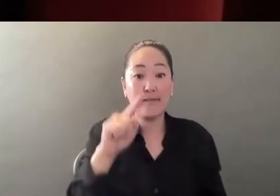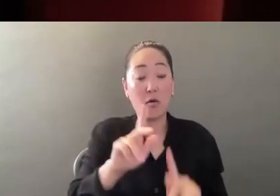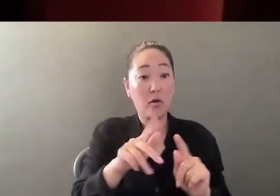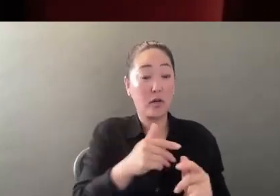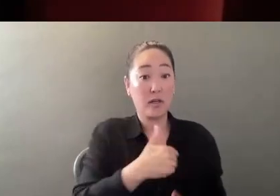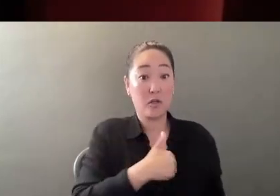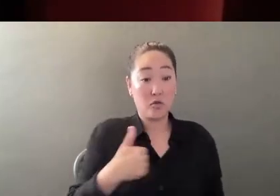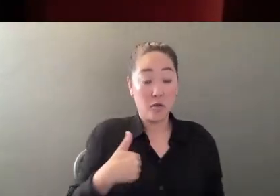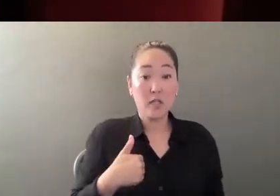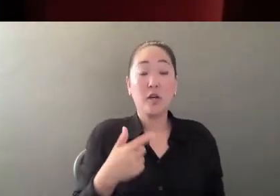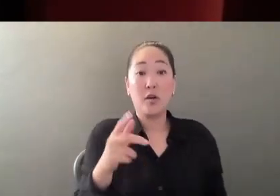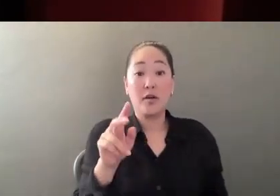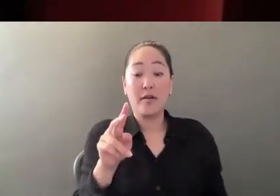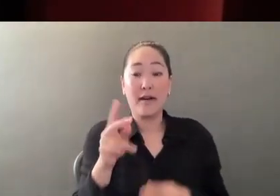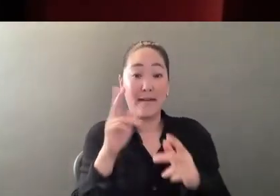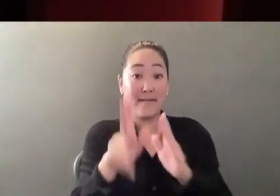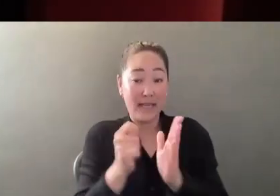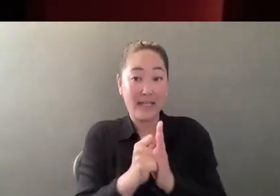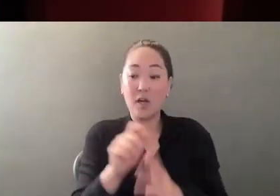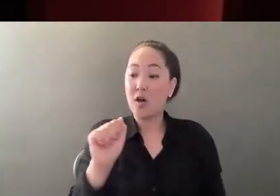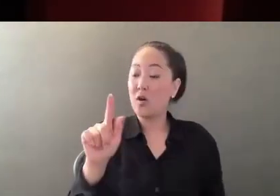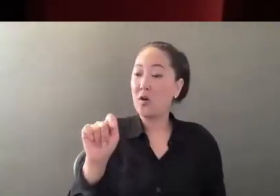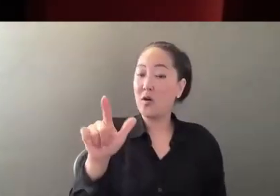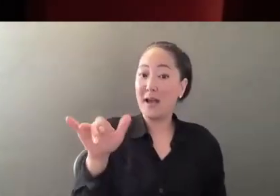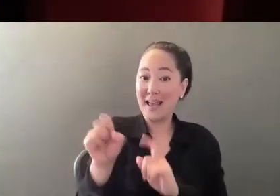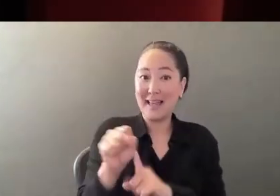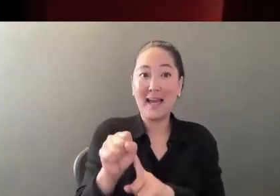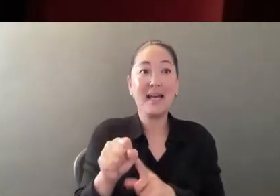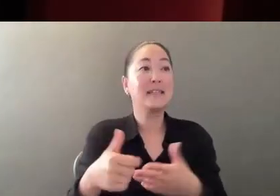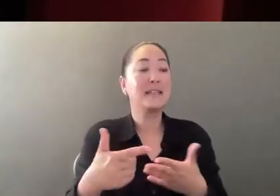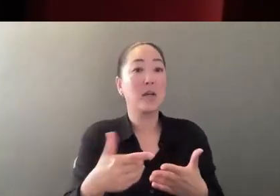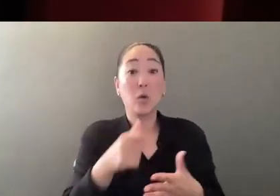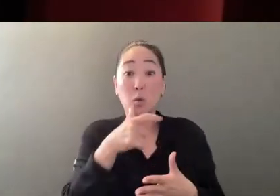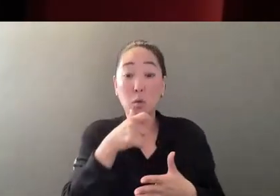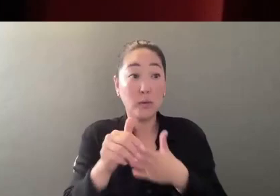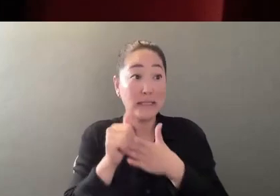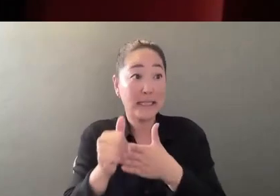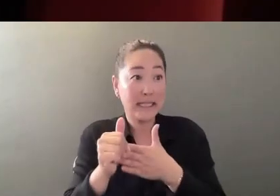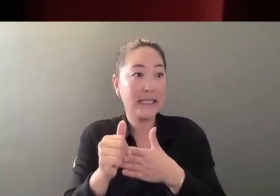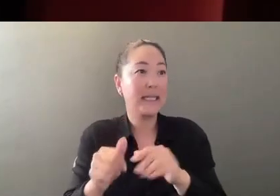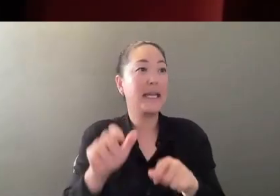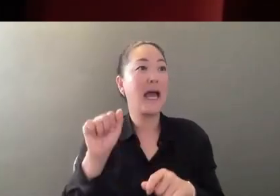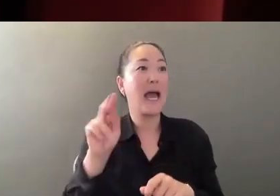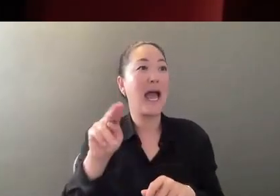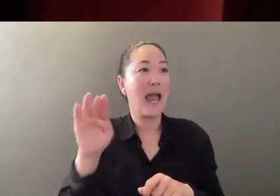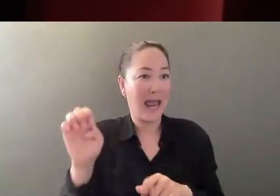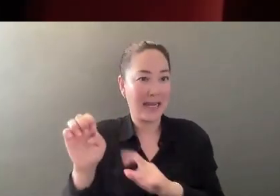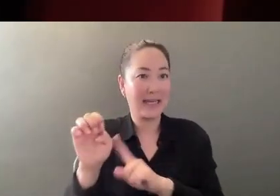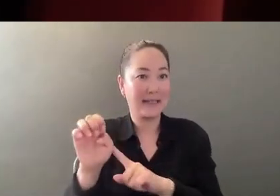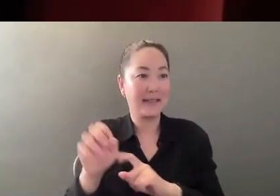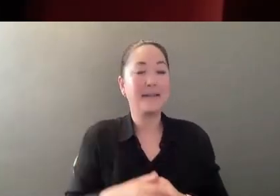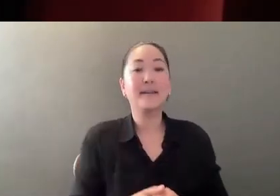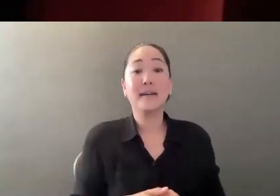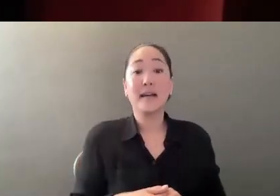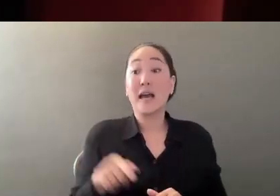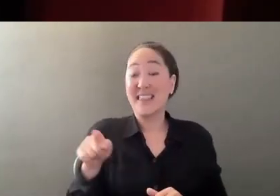Video Atlas of Surgery project, headed by Dr. Ian McGilvery at Toronto General Hospital. The